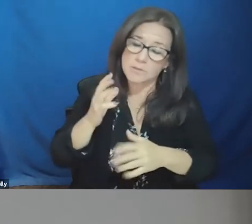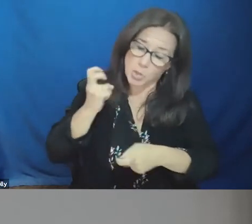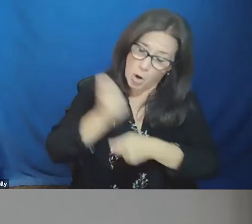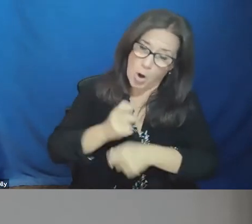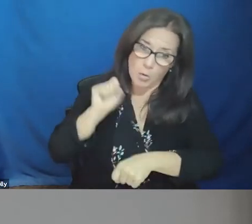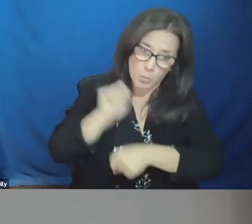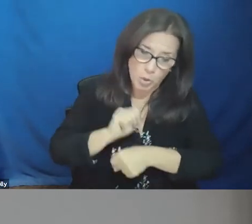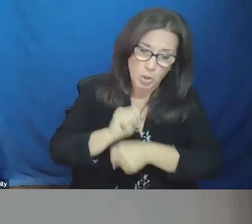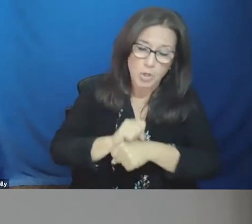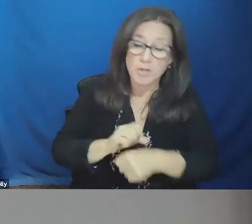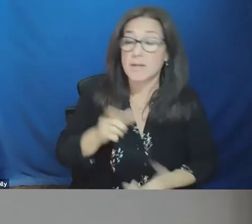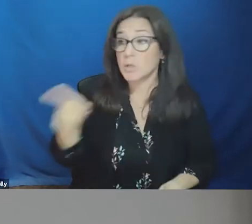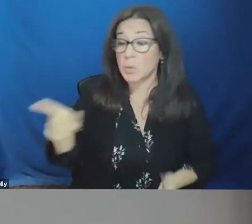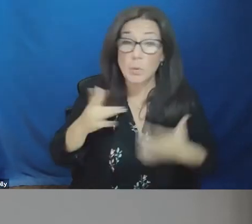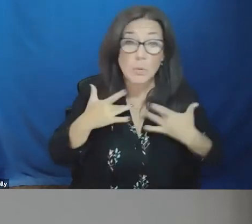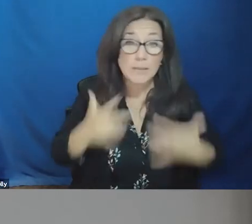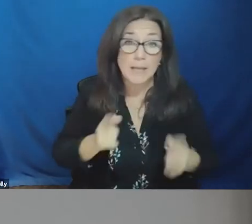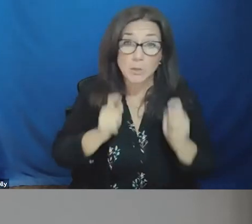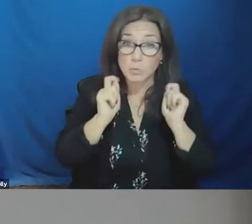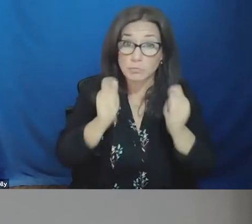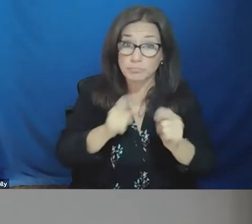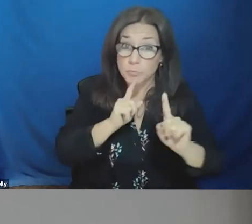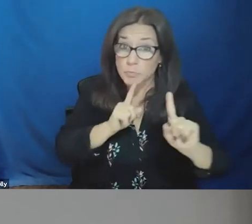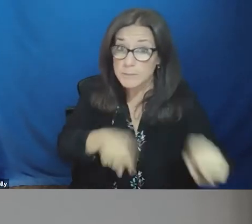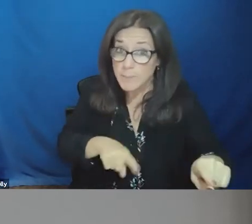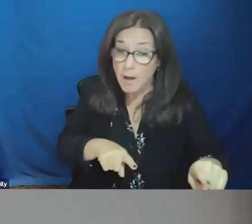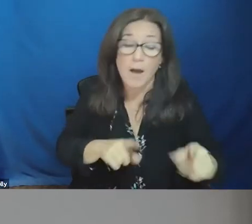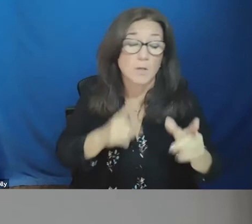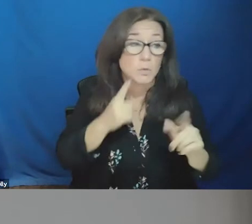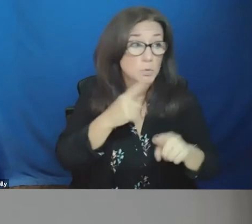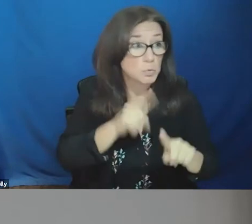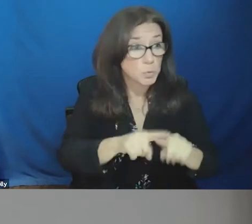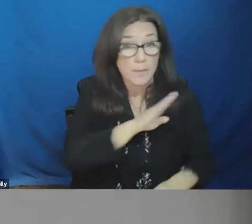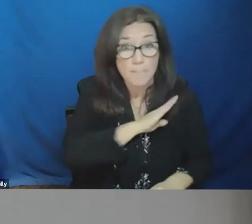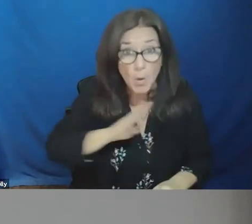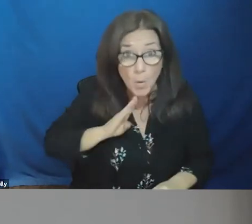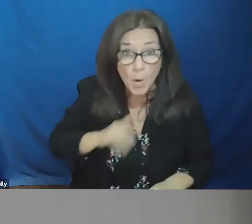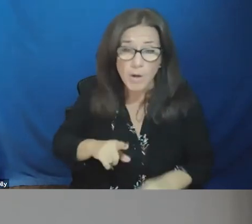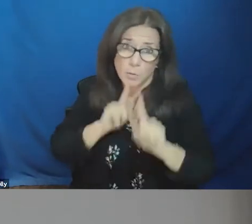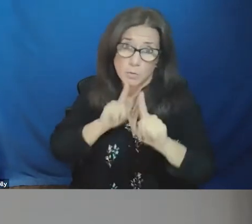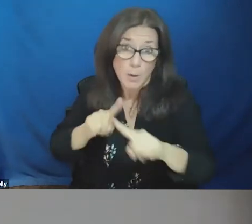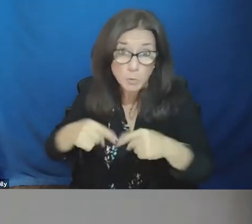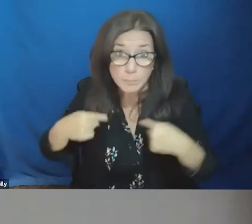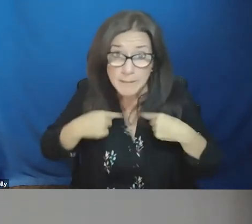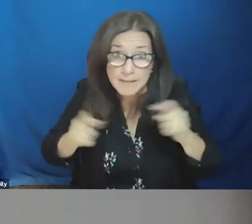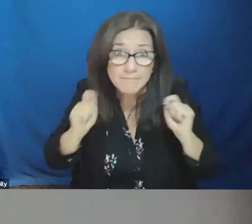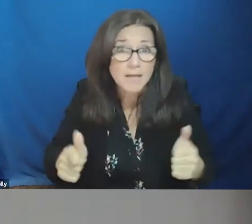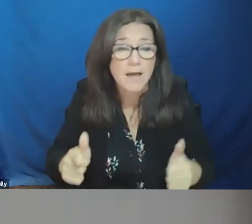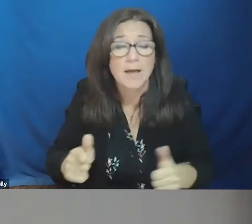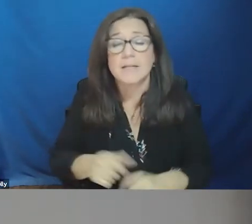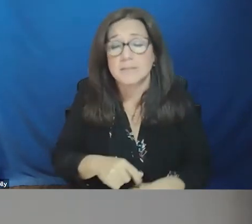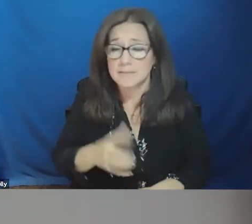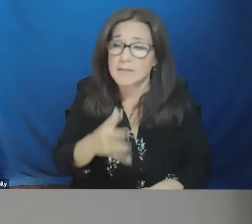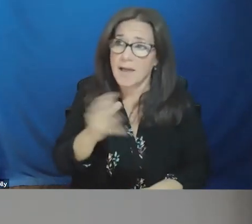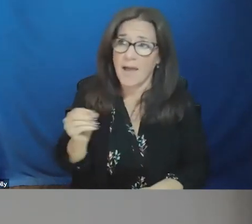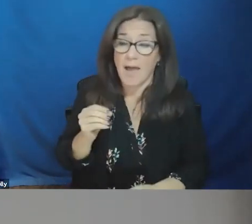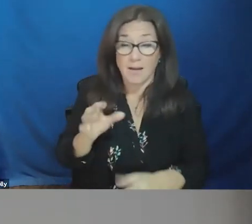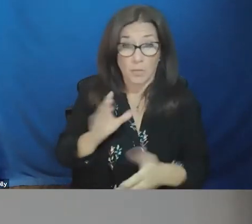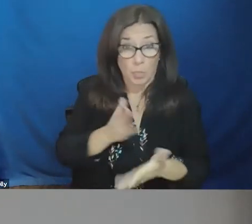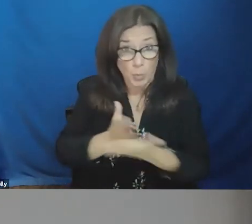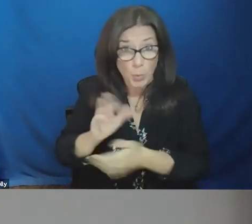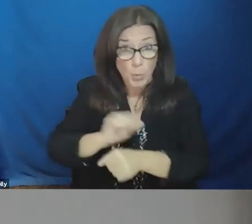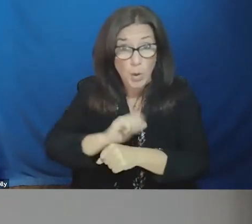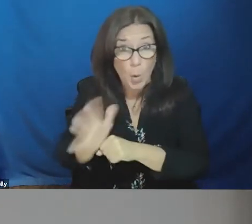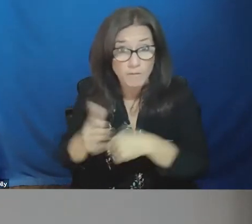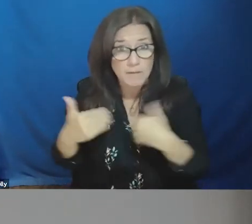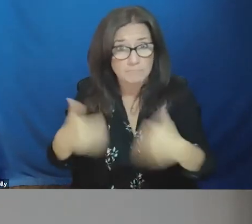the leadership that you've shown, as we've all mentioned, during COVID-19. But above all, Dr. Wagner, I know you